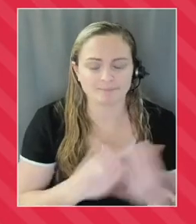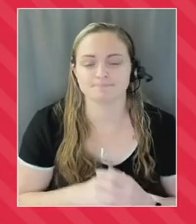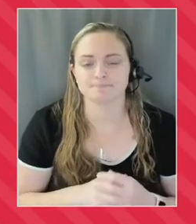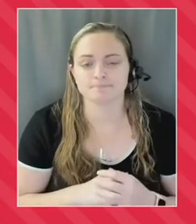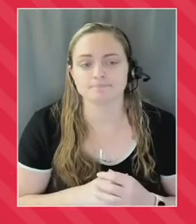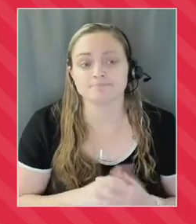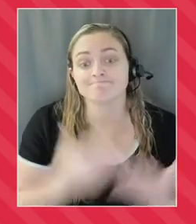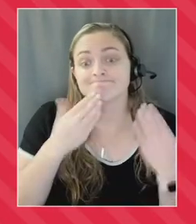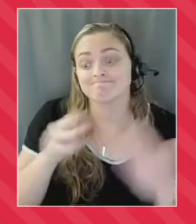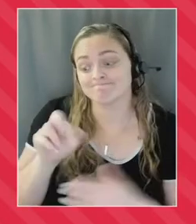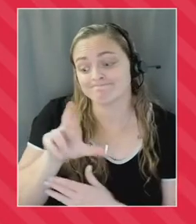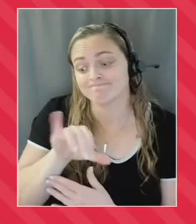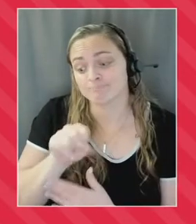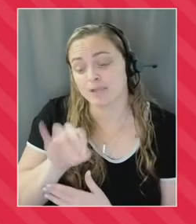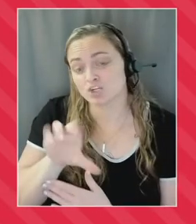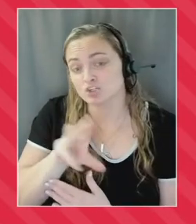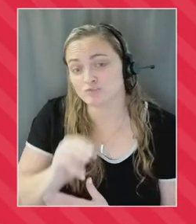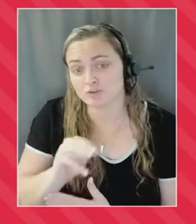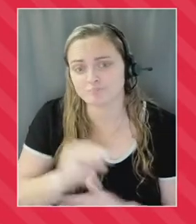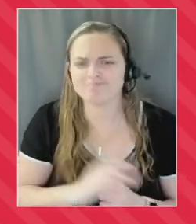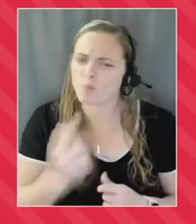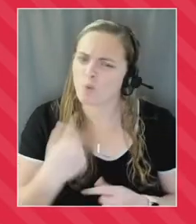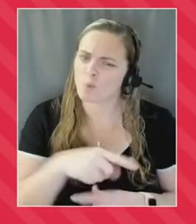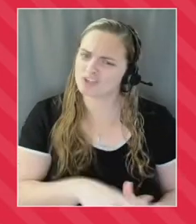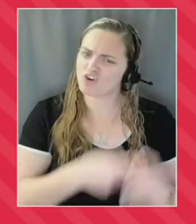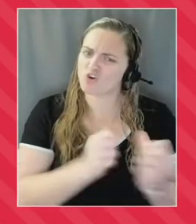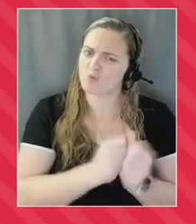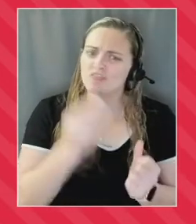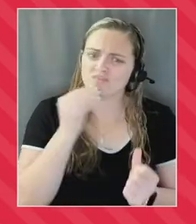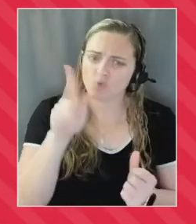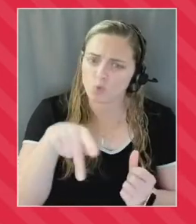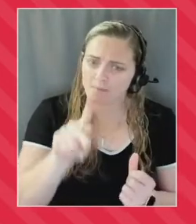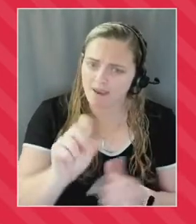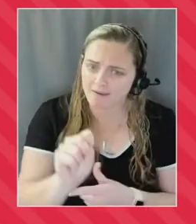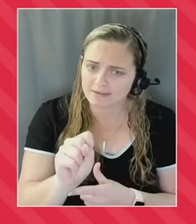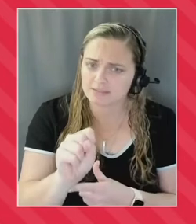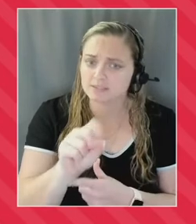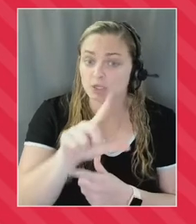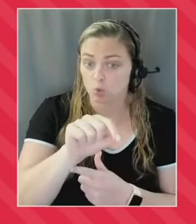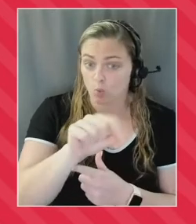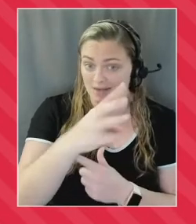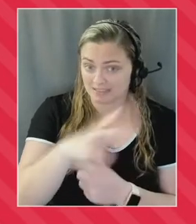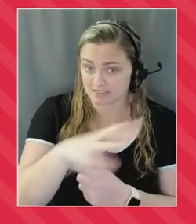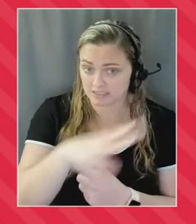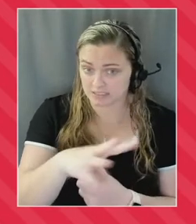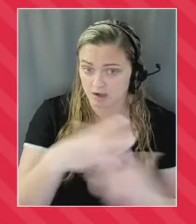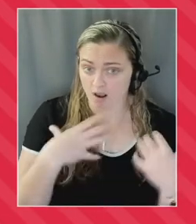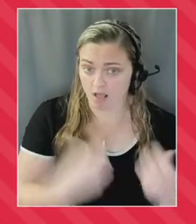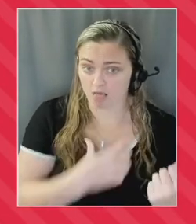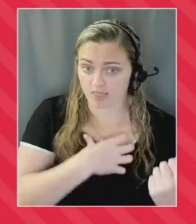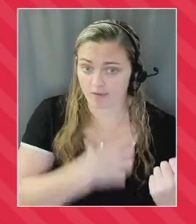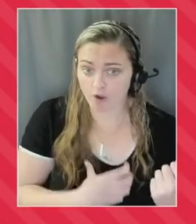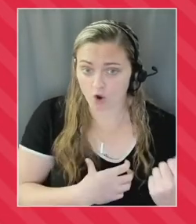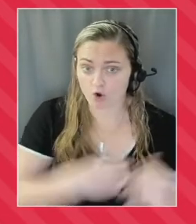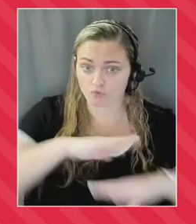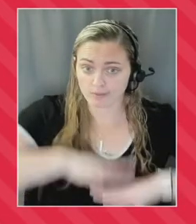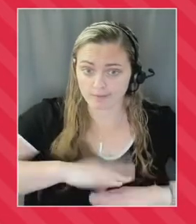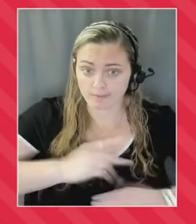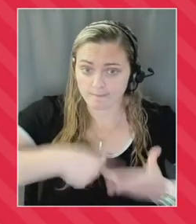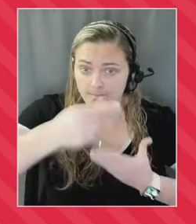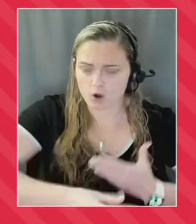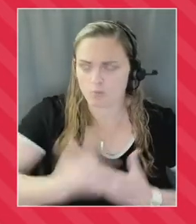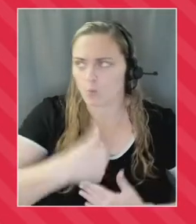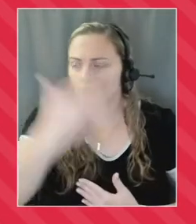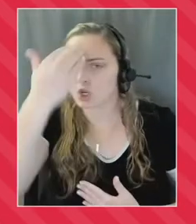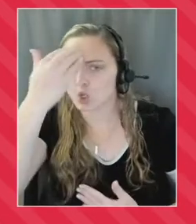PHA began its work with food banks in 2016, its Healthy Hunger Relief Program, PHA knew that